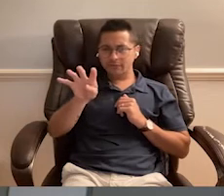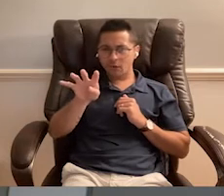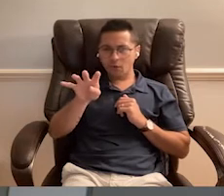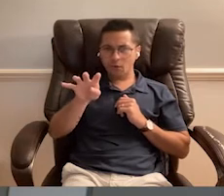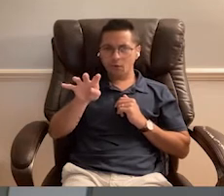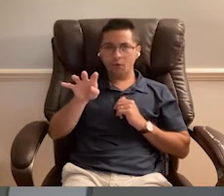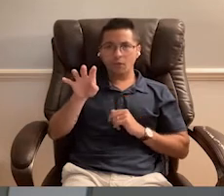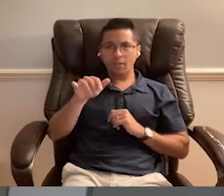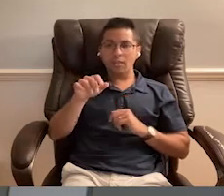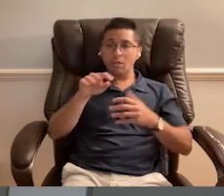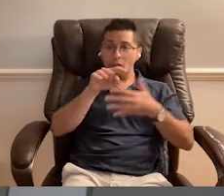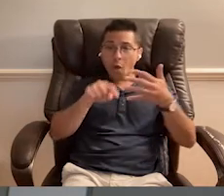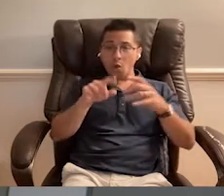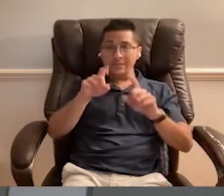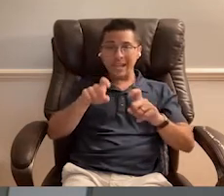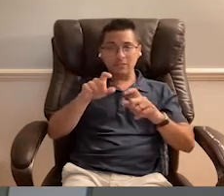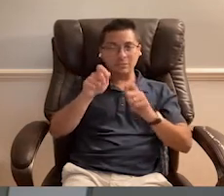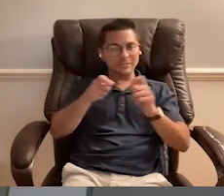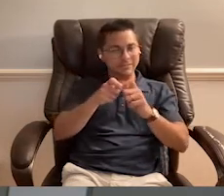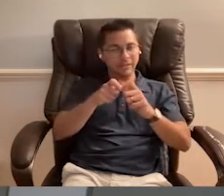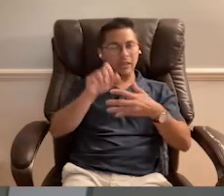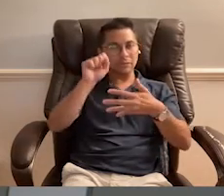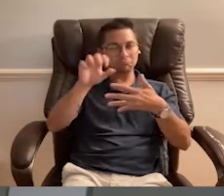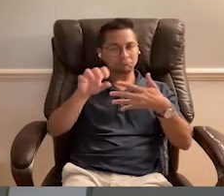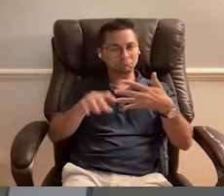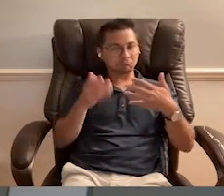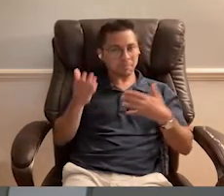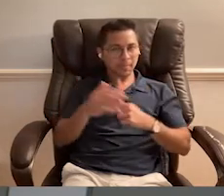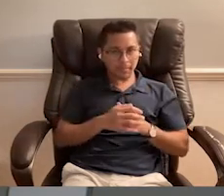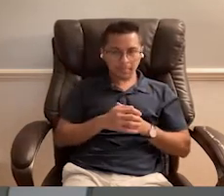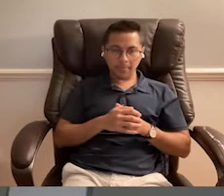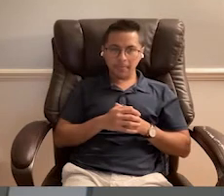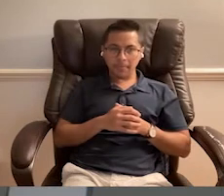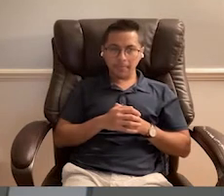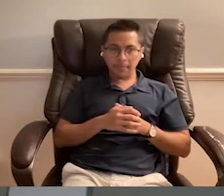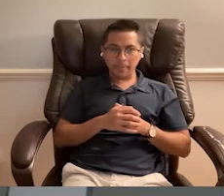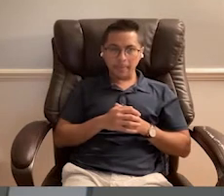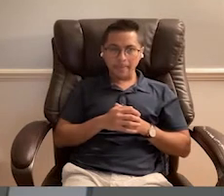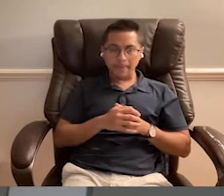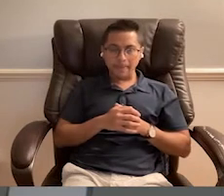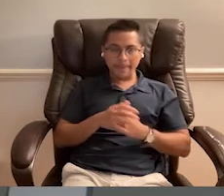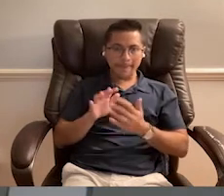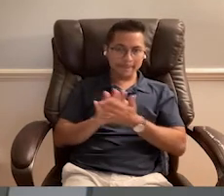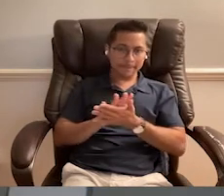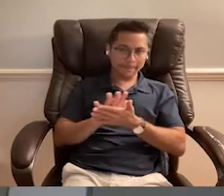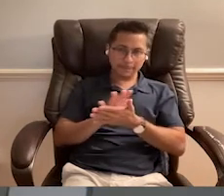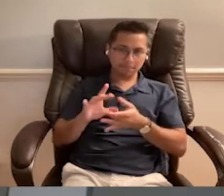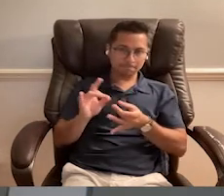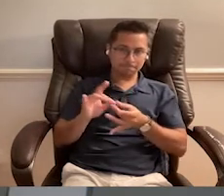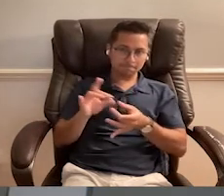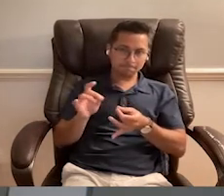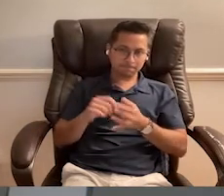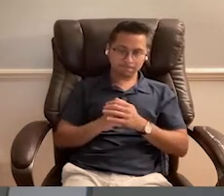in there. 65G-4, it's, those tests are specifically listed in there that are accepted. I can ask if the